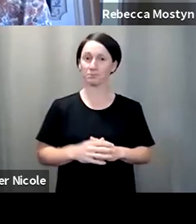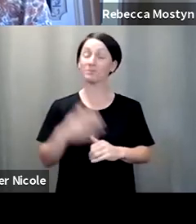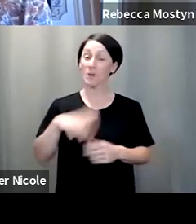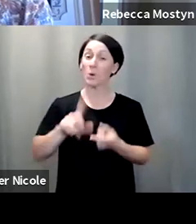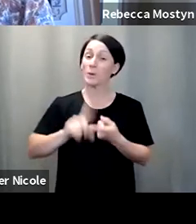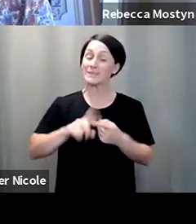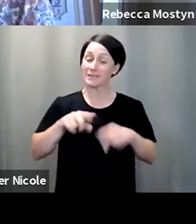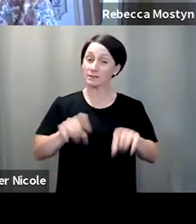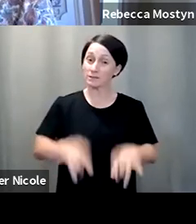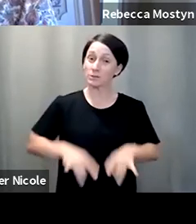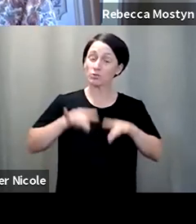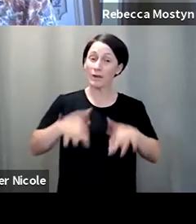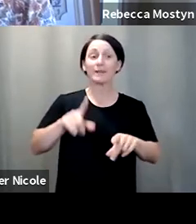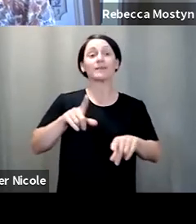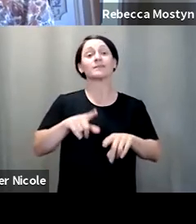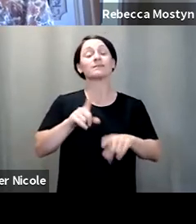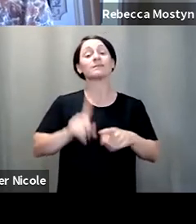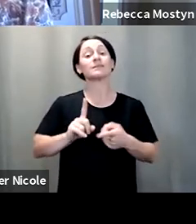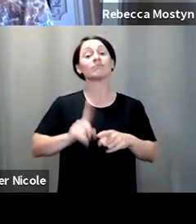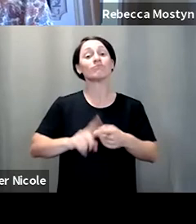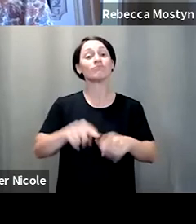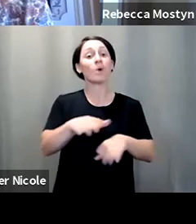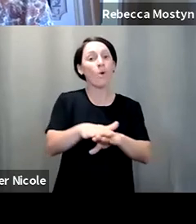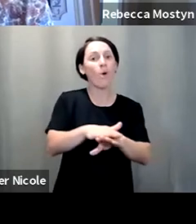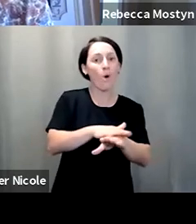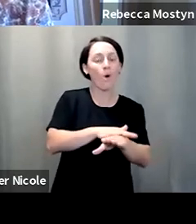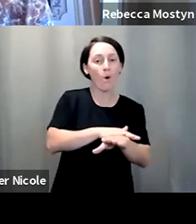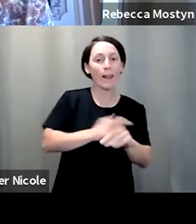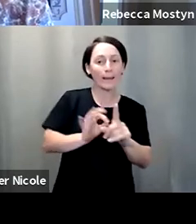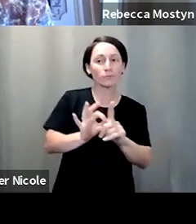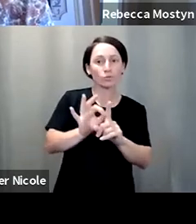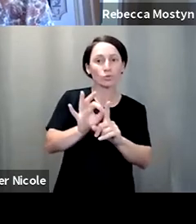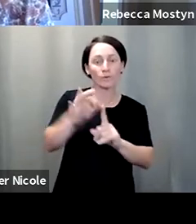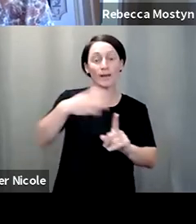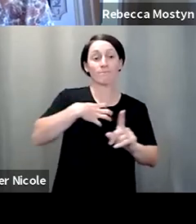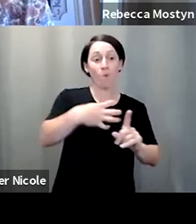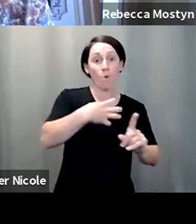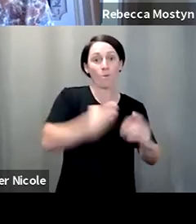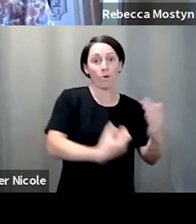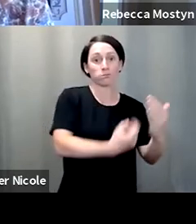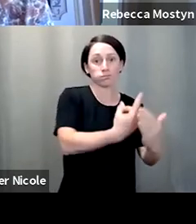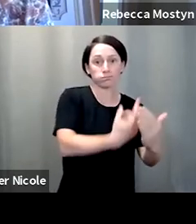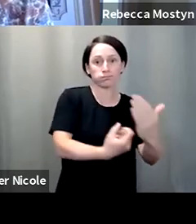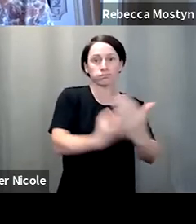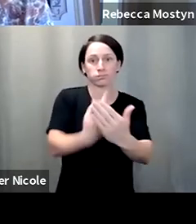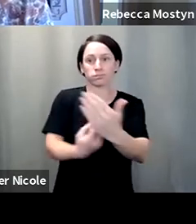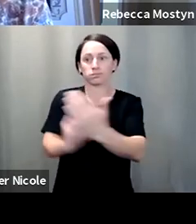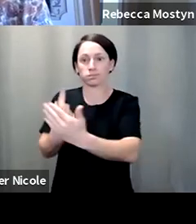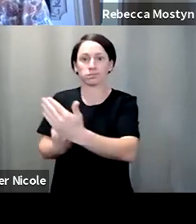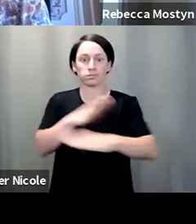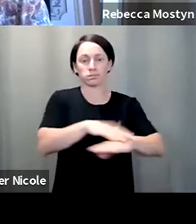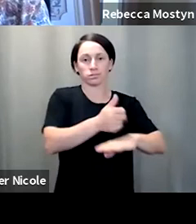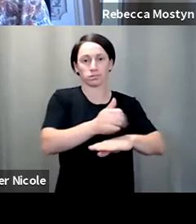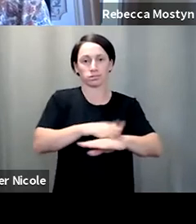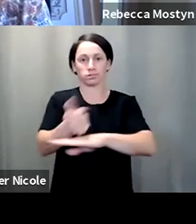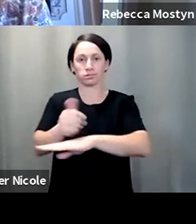already, the horizon for our recovery in Australia, you know, audiences aren't predicting that it'll